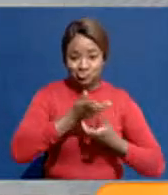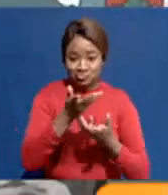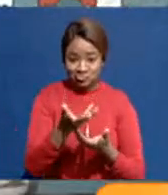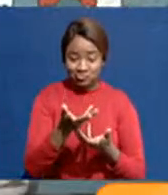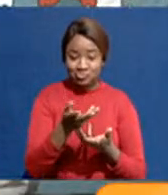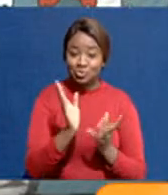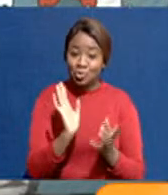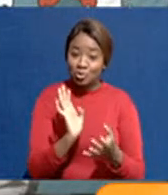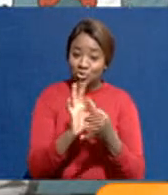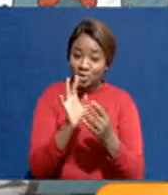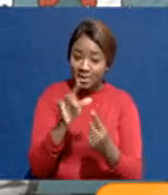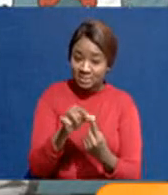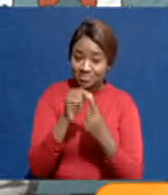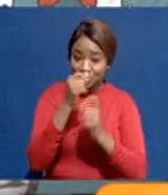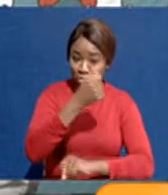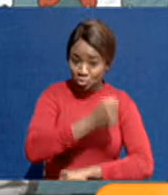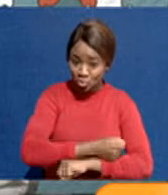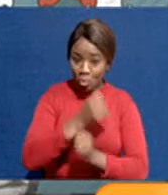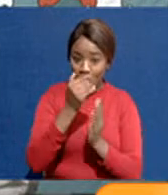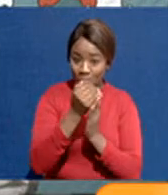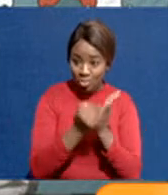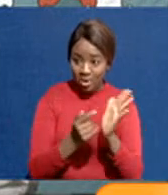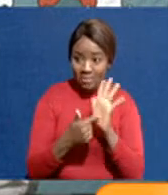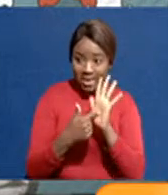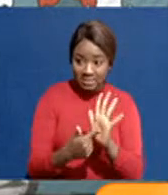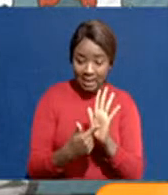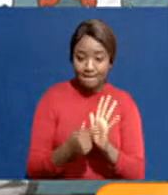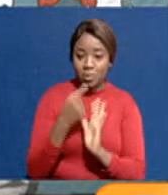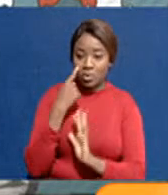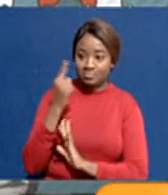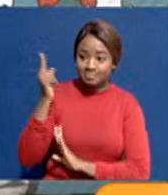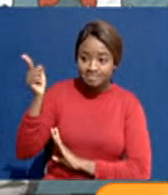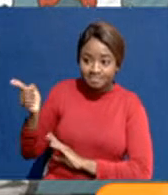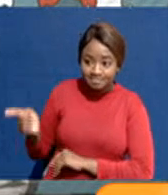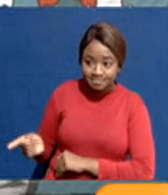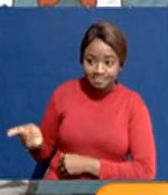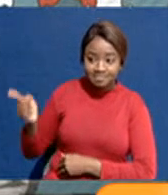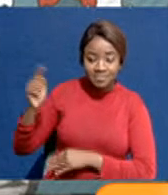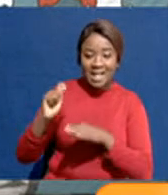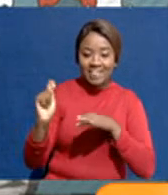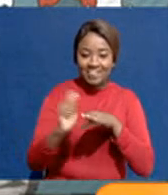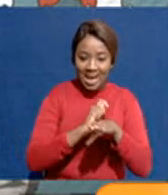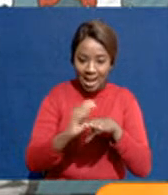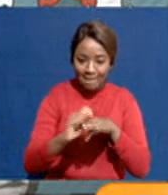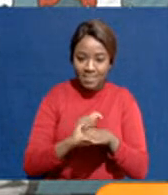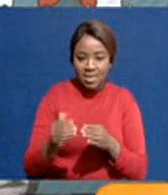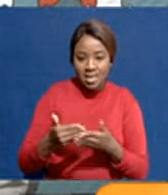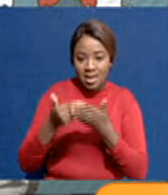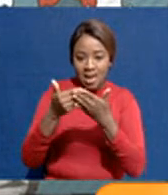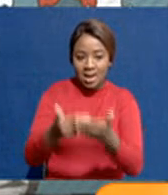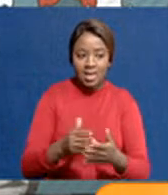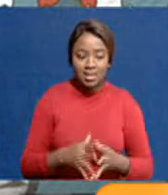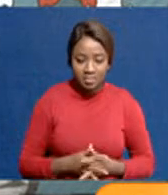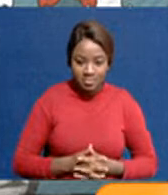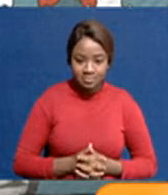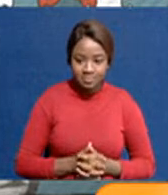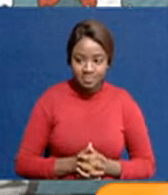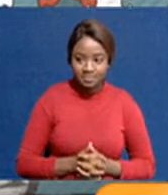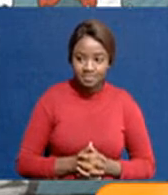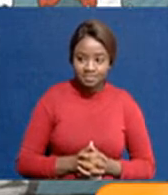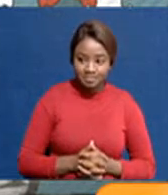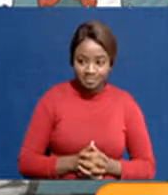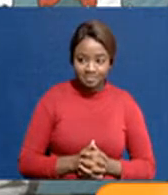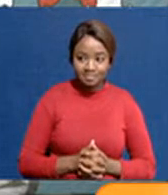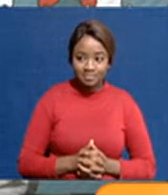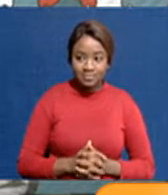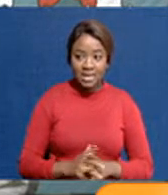school programs, therapy ranging from behavioral to developmental can help. Social relational